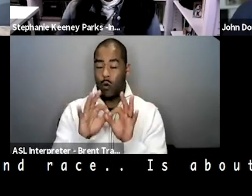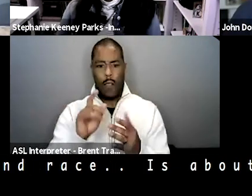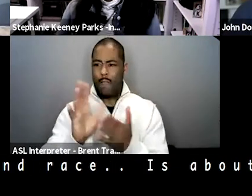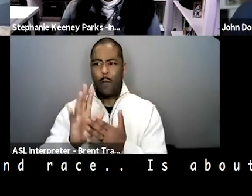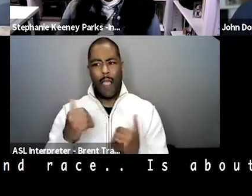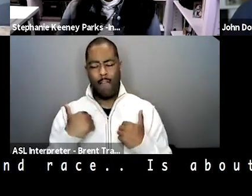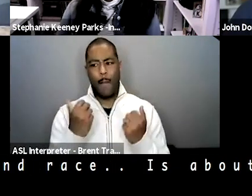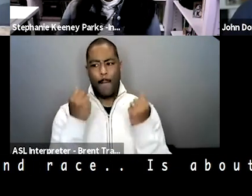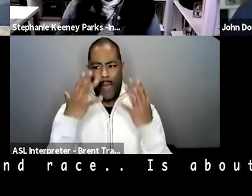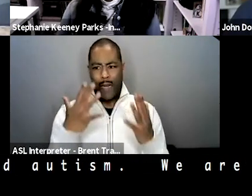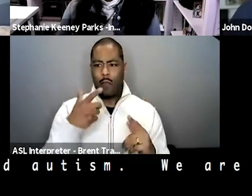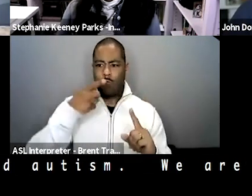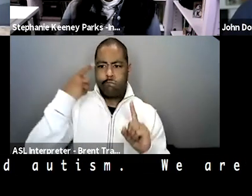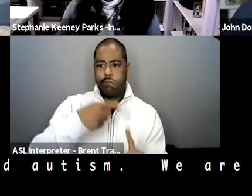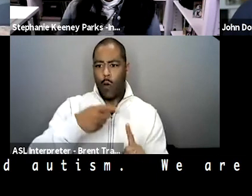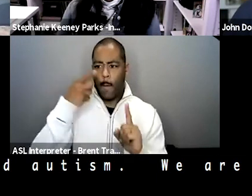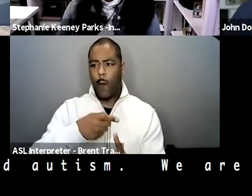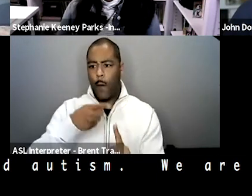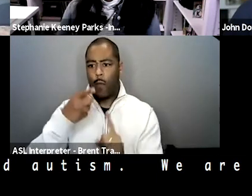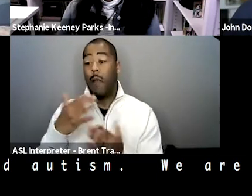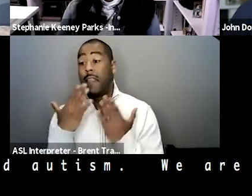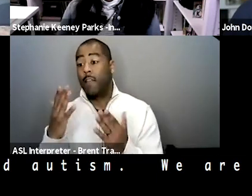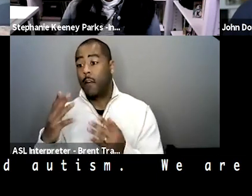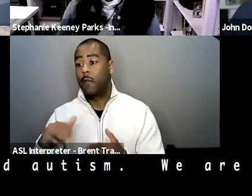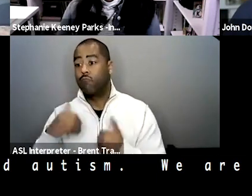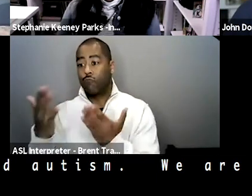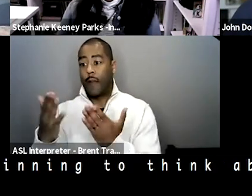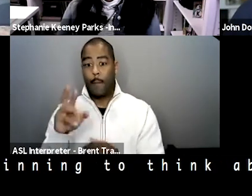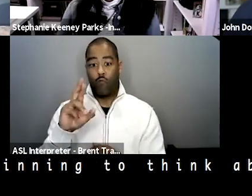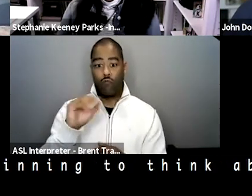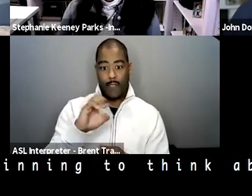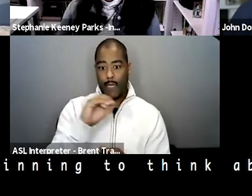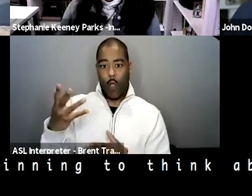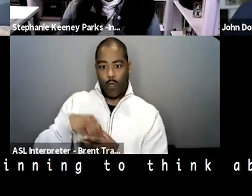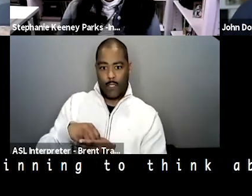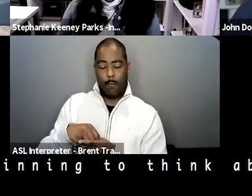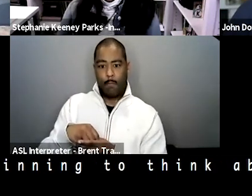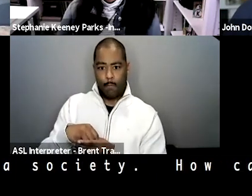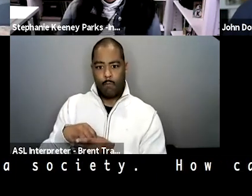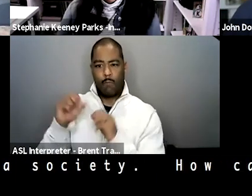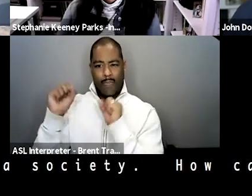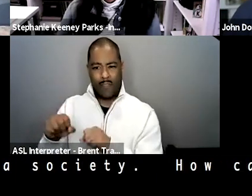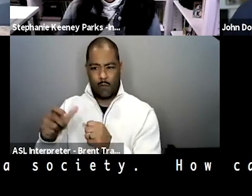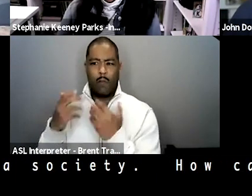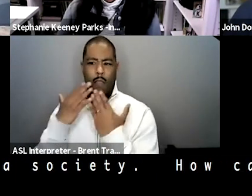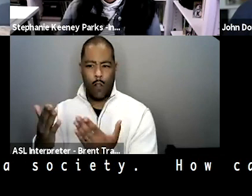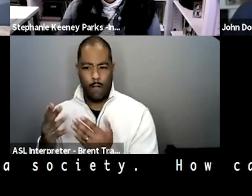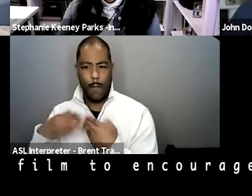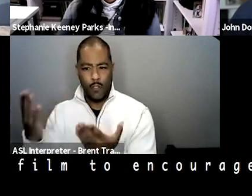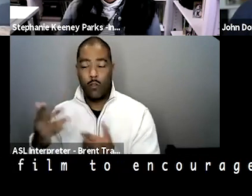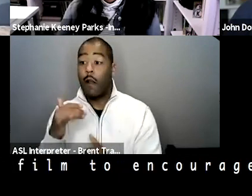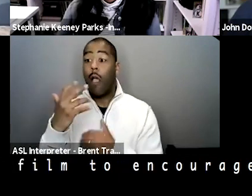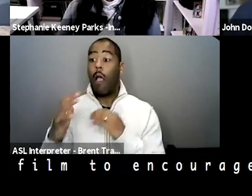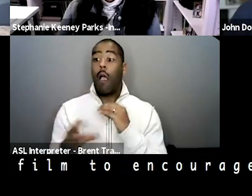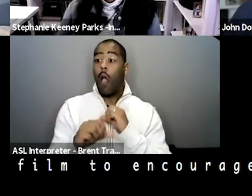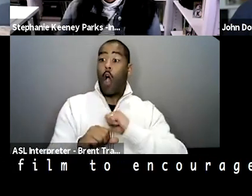thanks again for raising up the intersection of autism and race, is about aging and autism. We are only beginning to think about